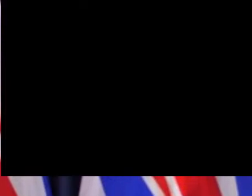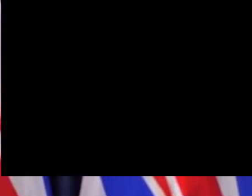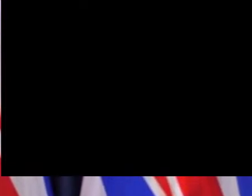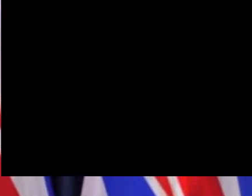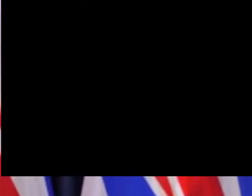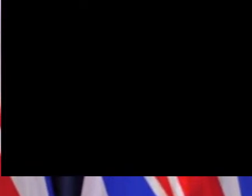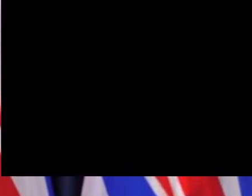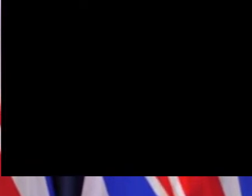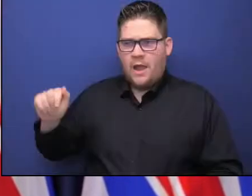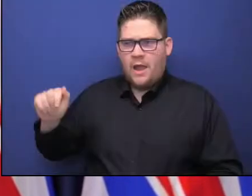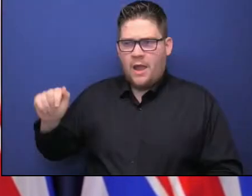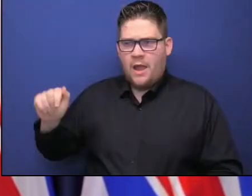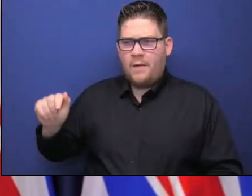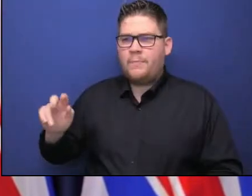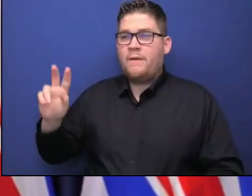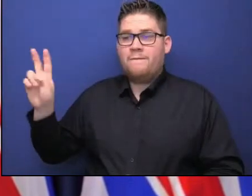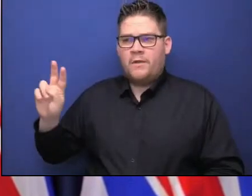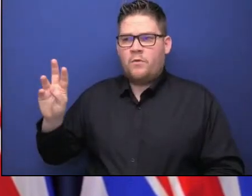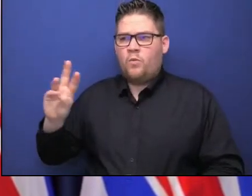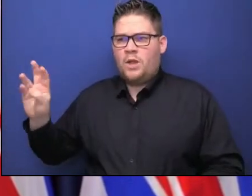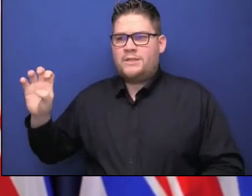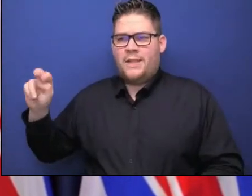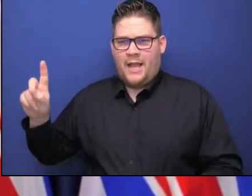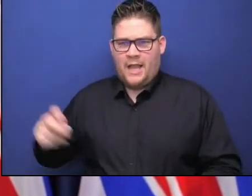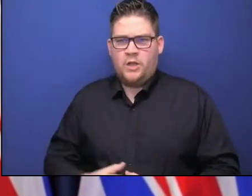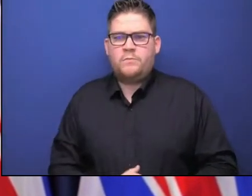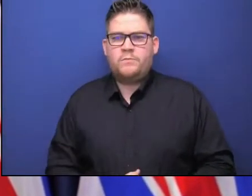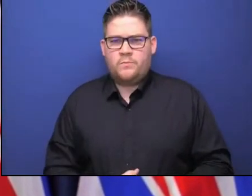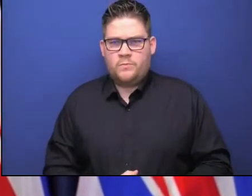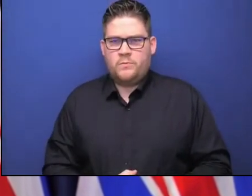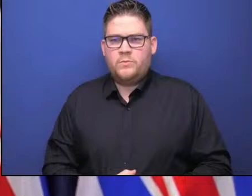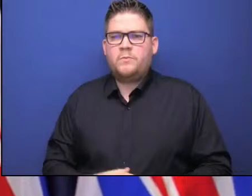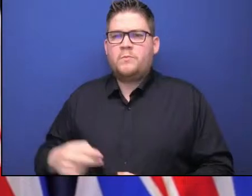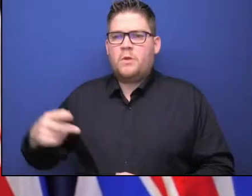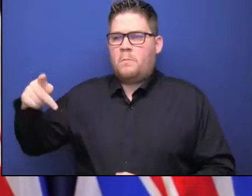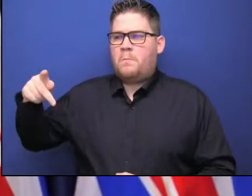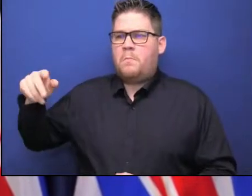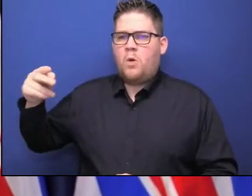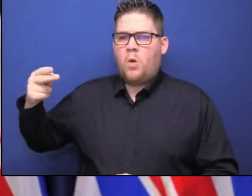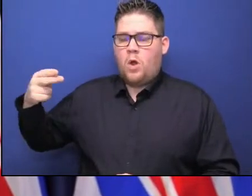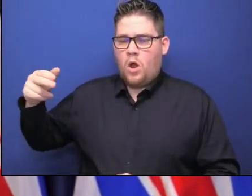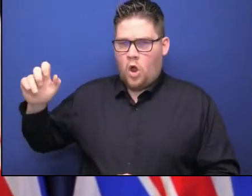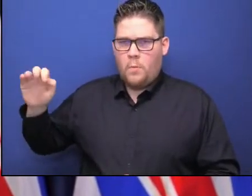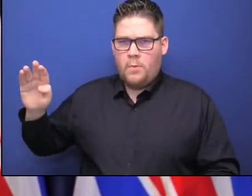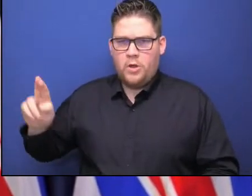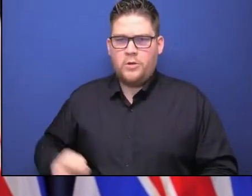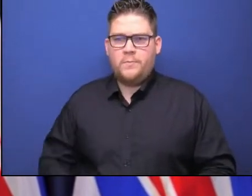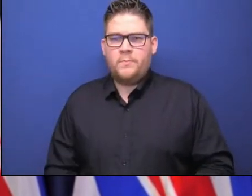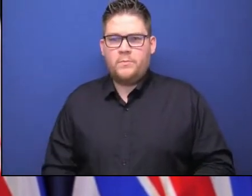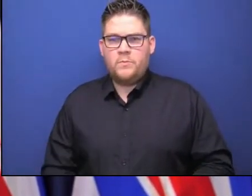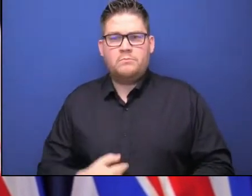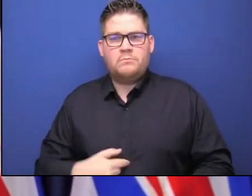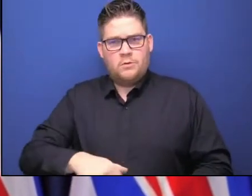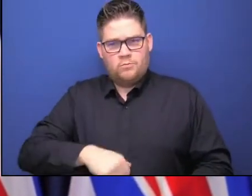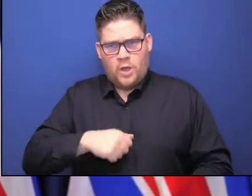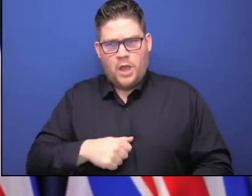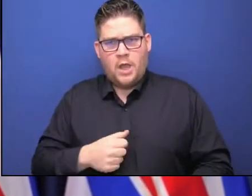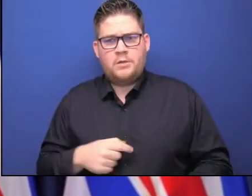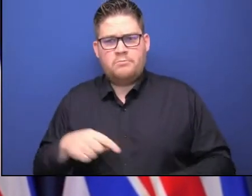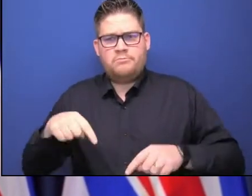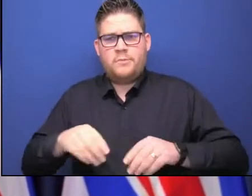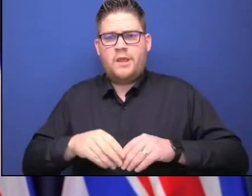serve as the chair of BC's Rental Housing Task Force. Thank you to everyone for joining us today. We come to you, of course,